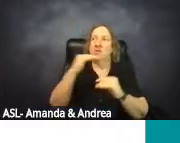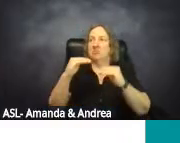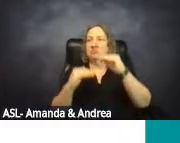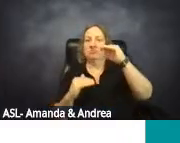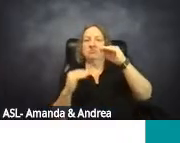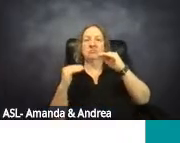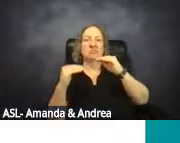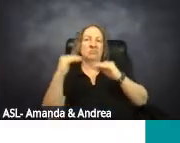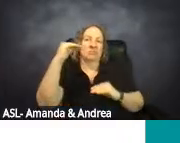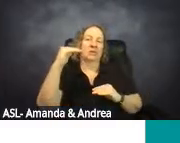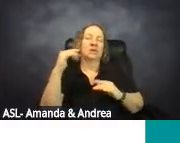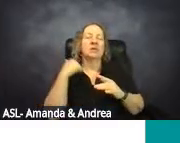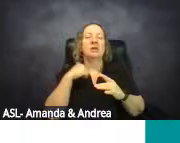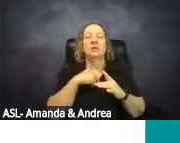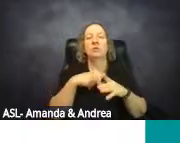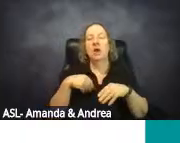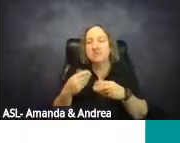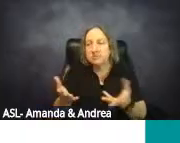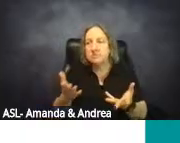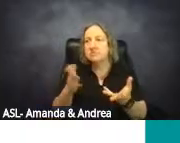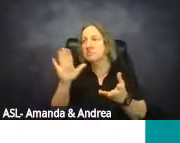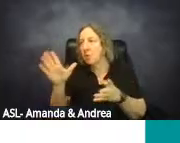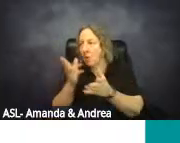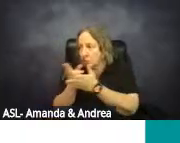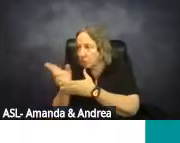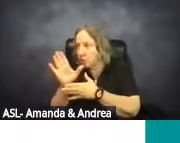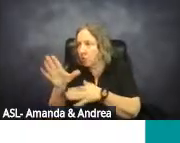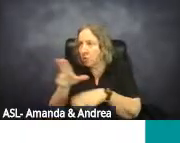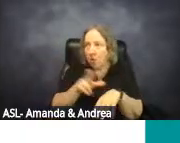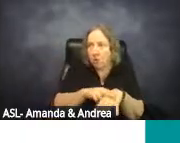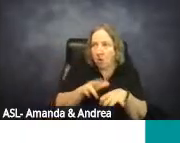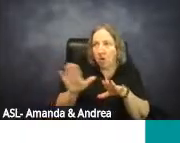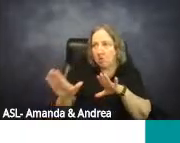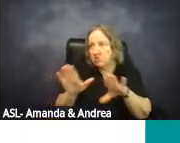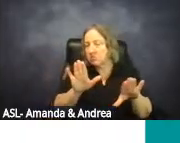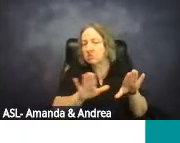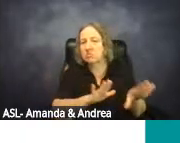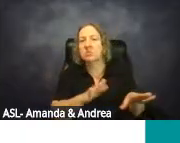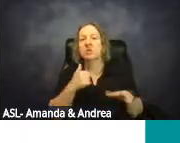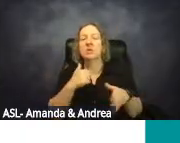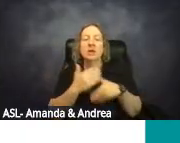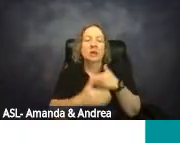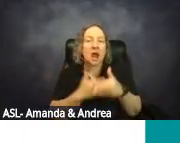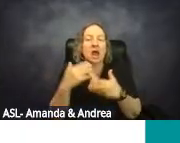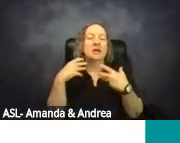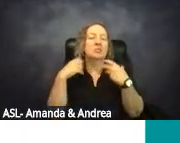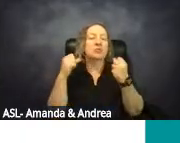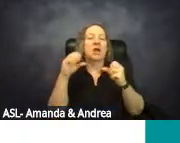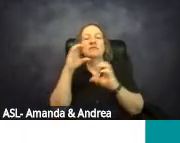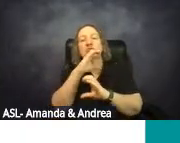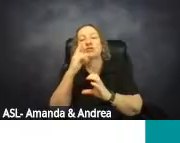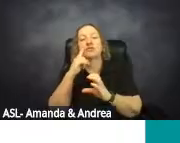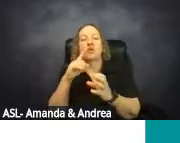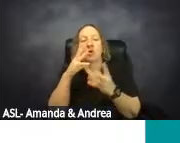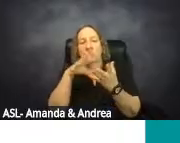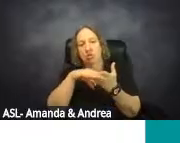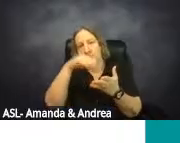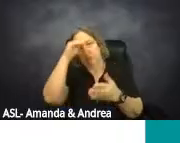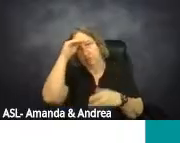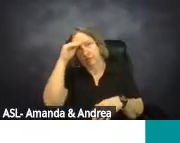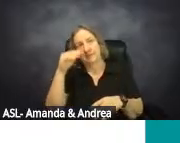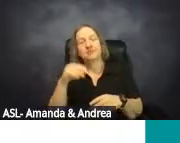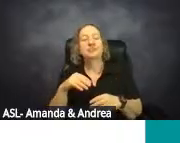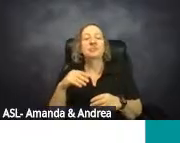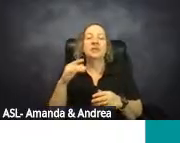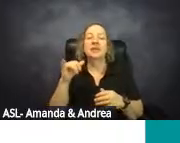space for multiple truths and norms, that we're kind and brave, and that we're looking for learning. So these are all meeting commitments that we've